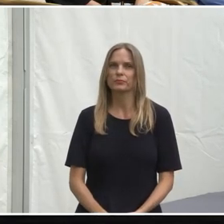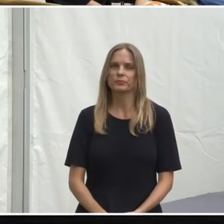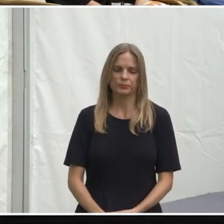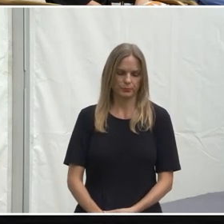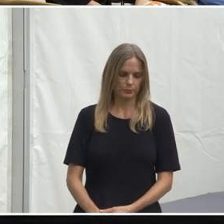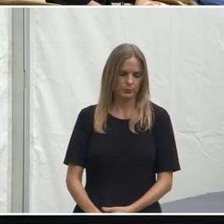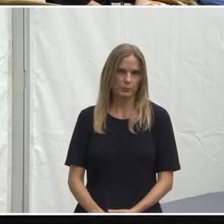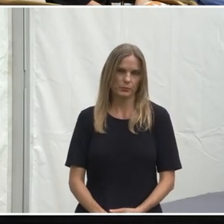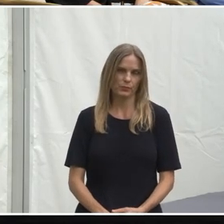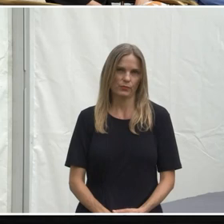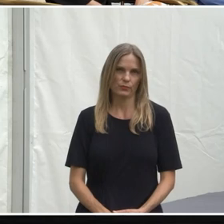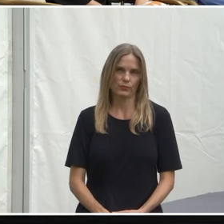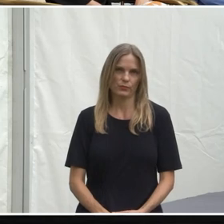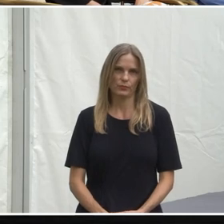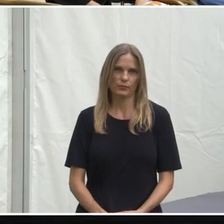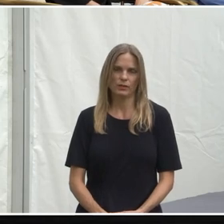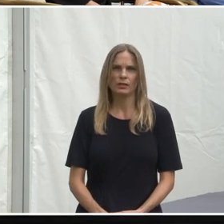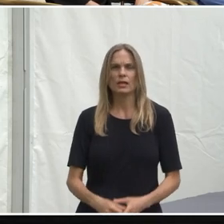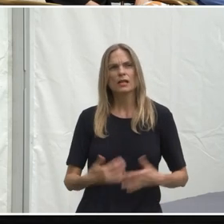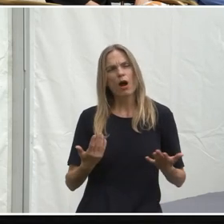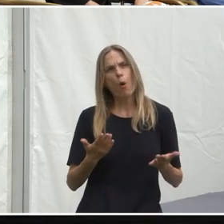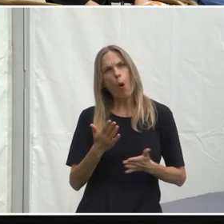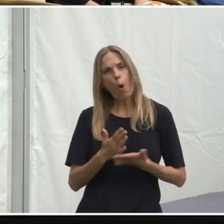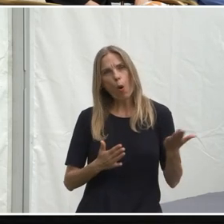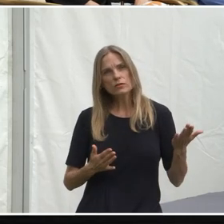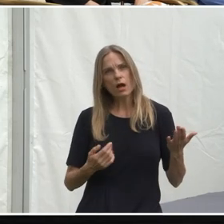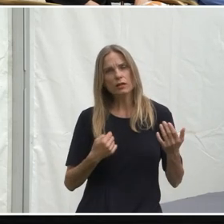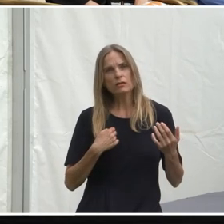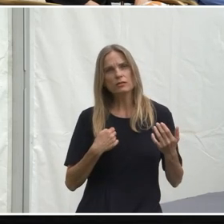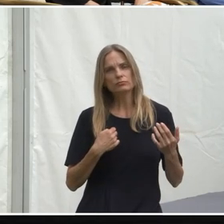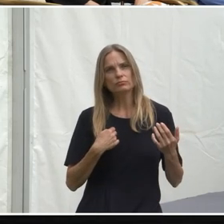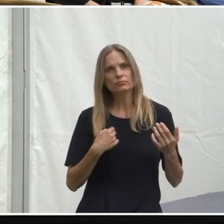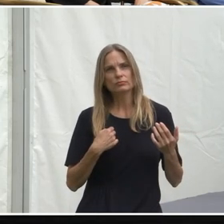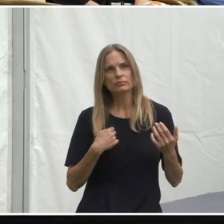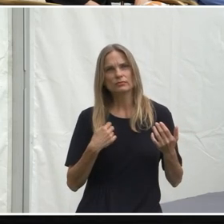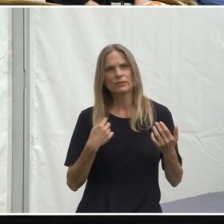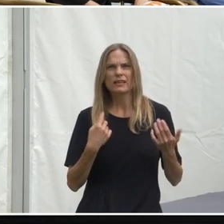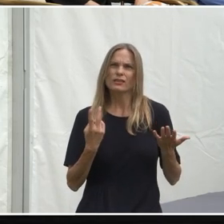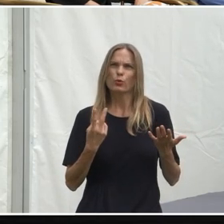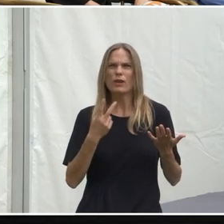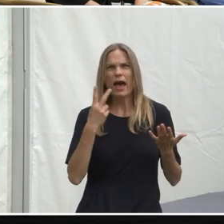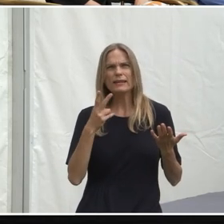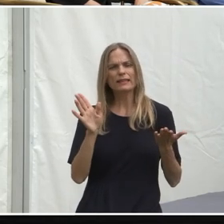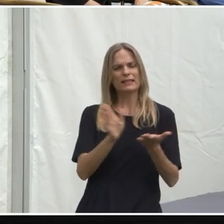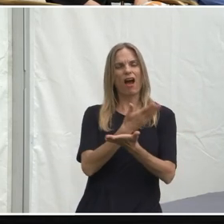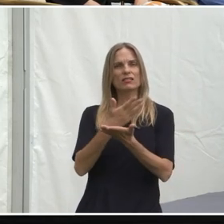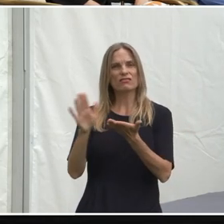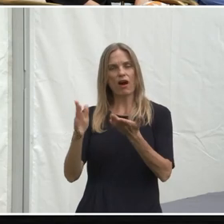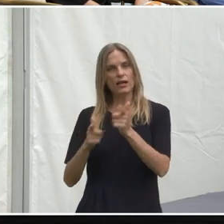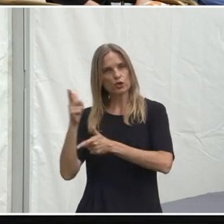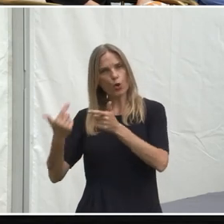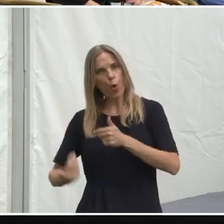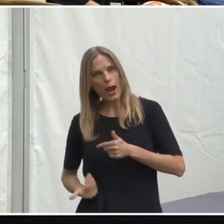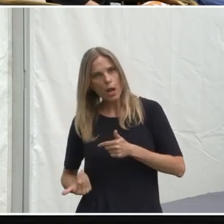really sort of. Still seem to sort of distinguish between real life and online life. They are